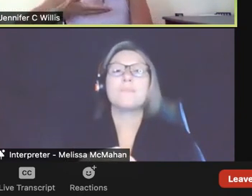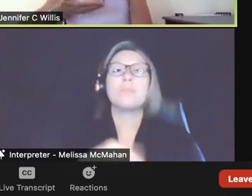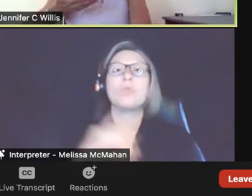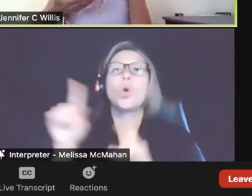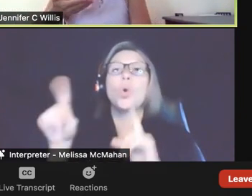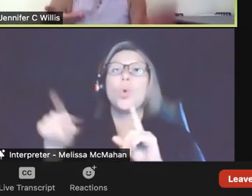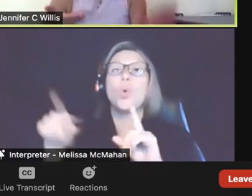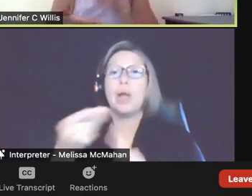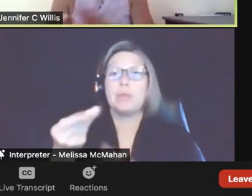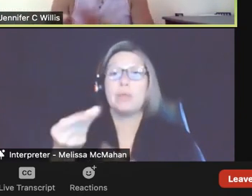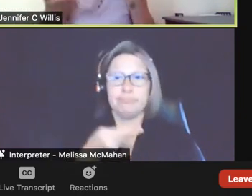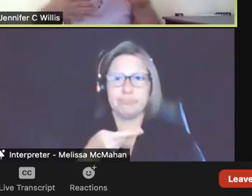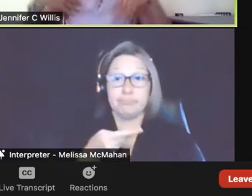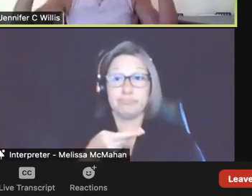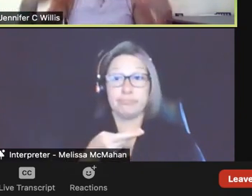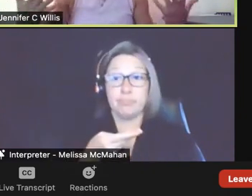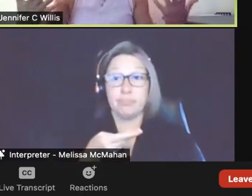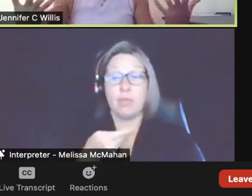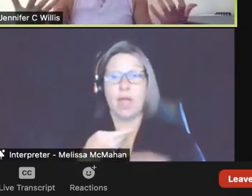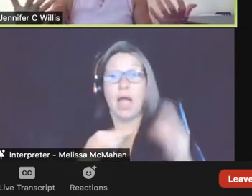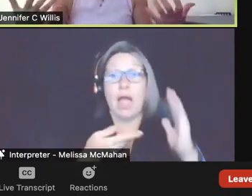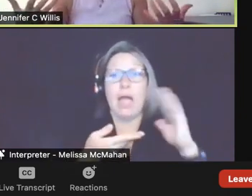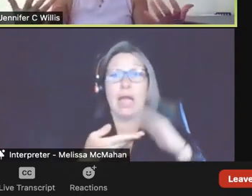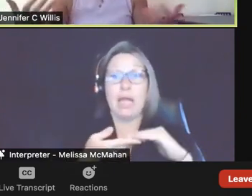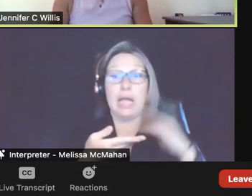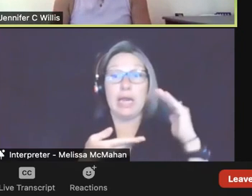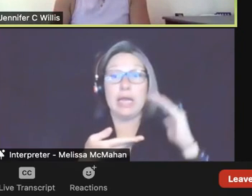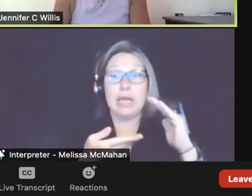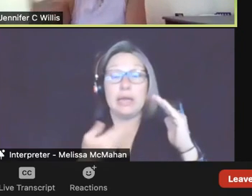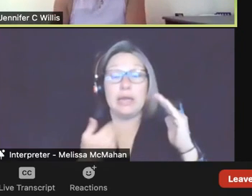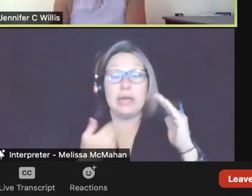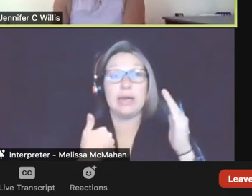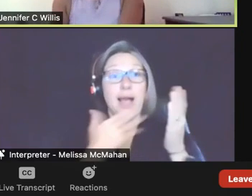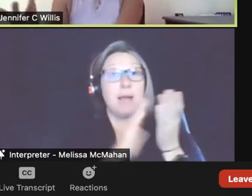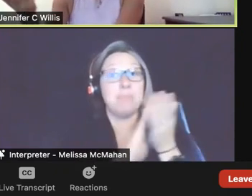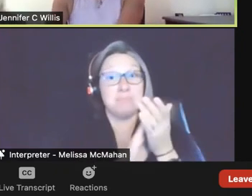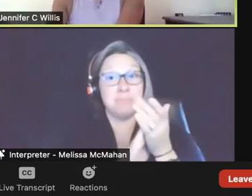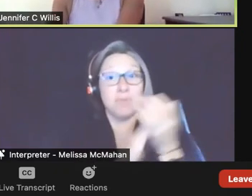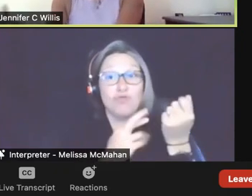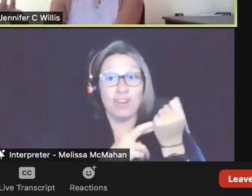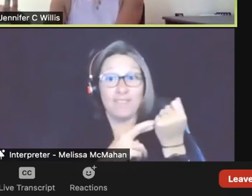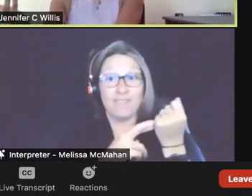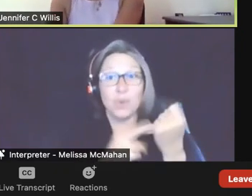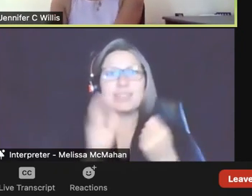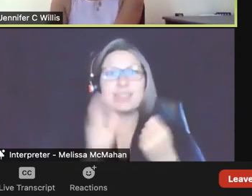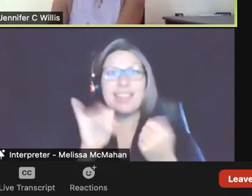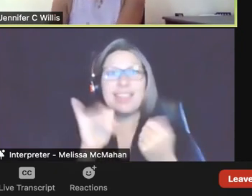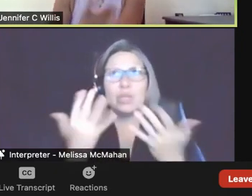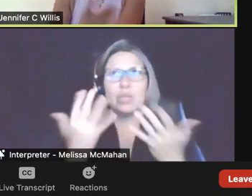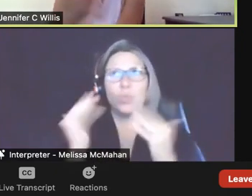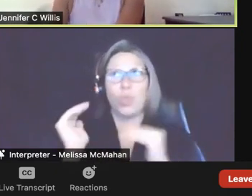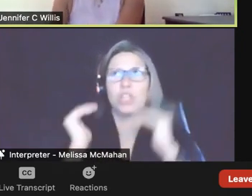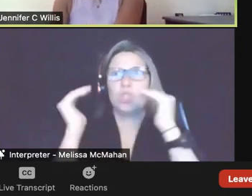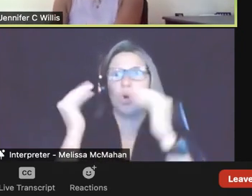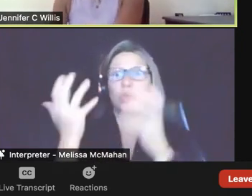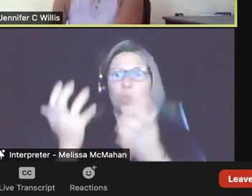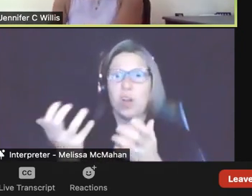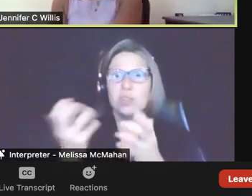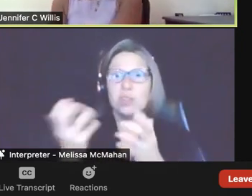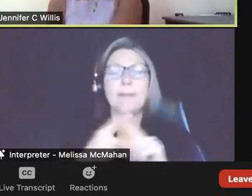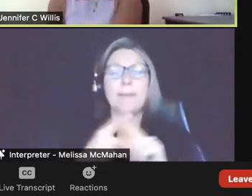device is presented to me, I hit it and I get praised and reinforced, because apparently that's what these adults want me to do. But they may